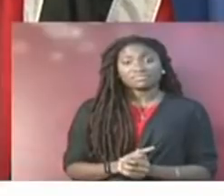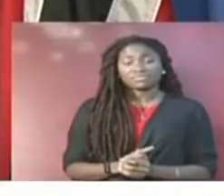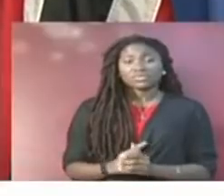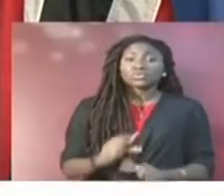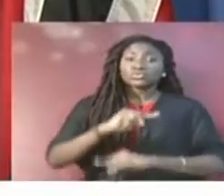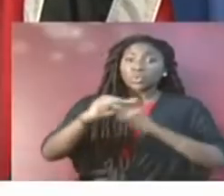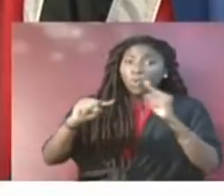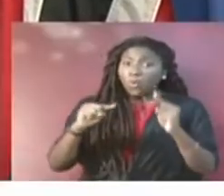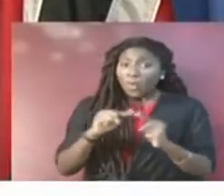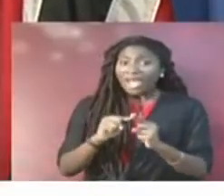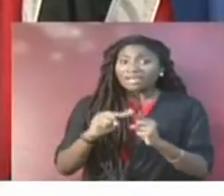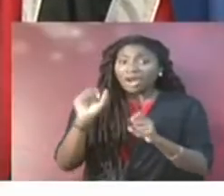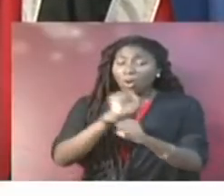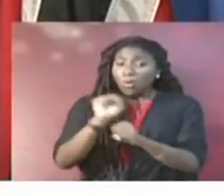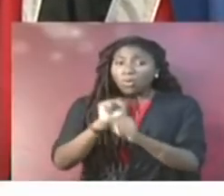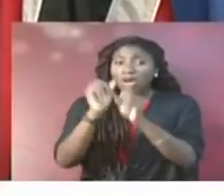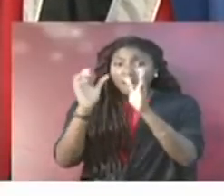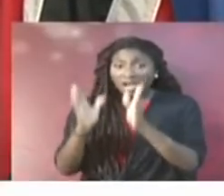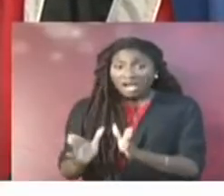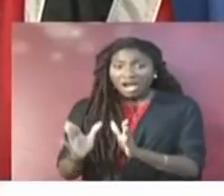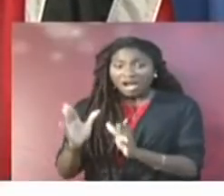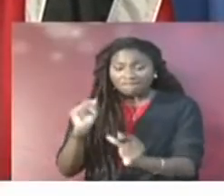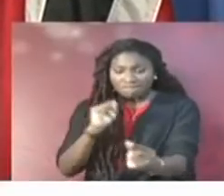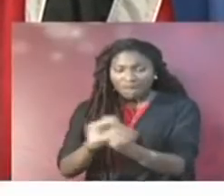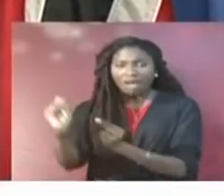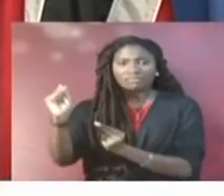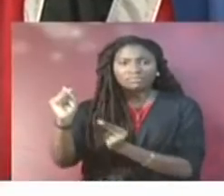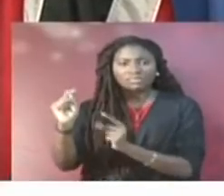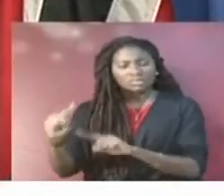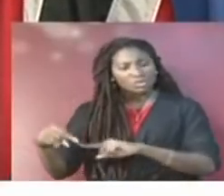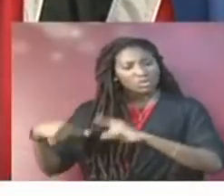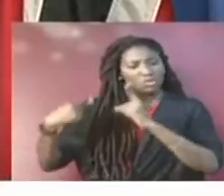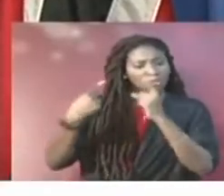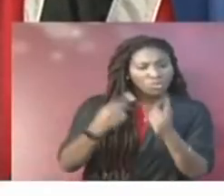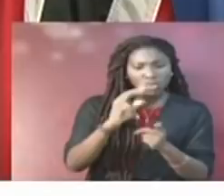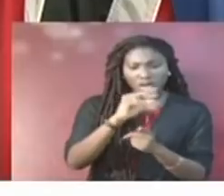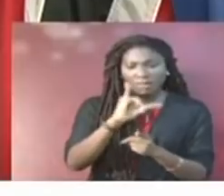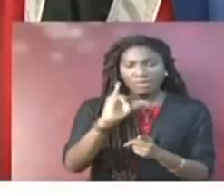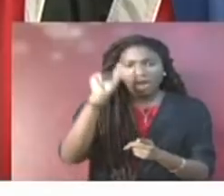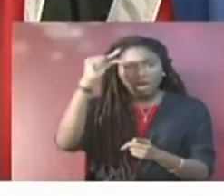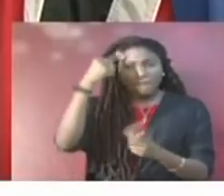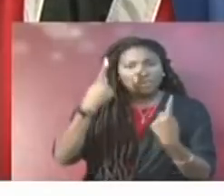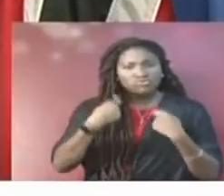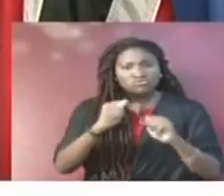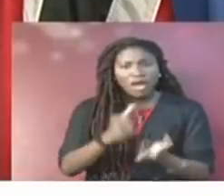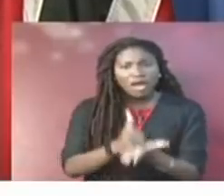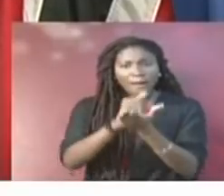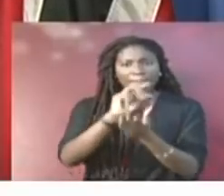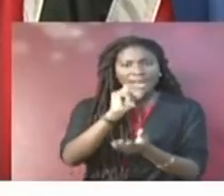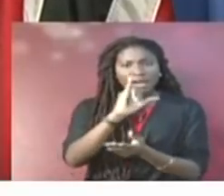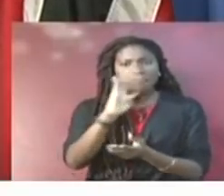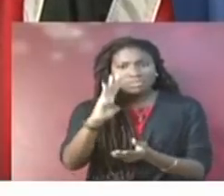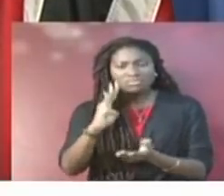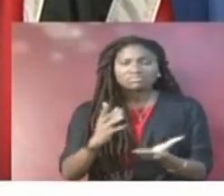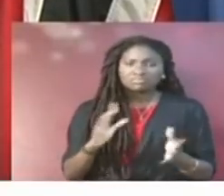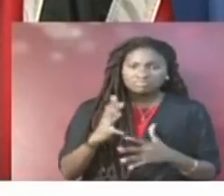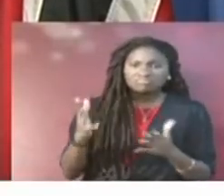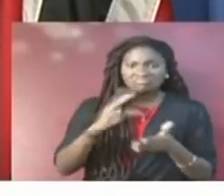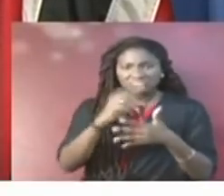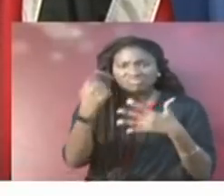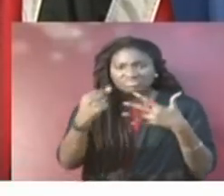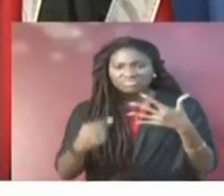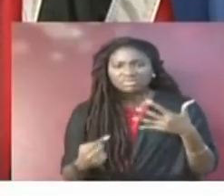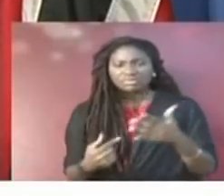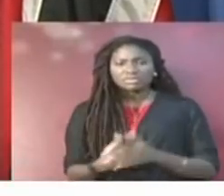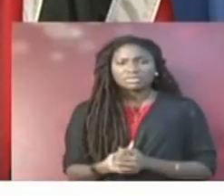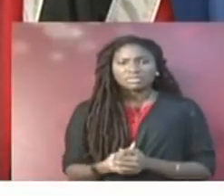workers lost their employment and you try to help them, saying that we come to you through NIB, we